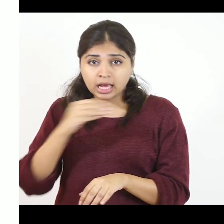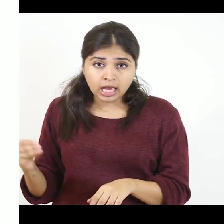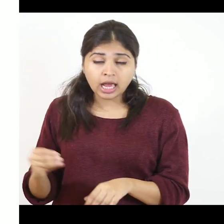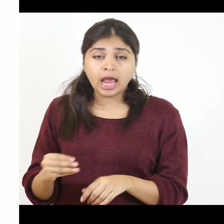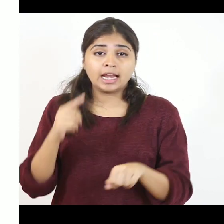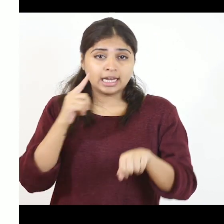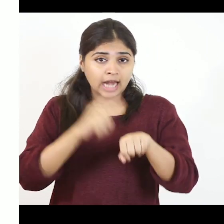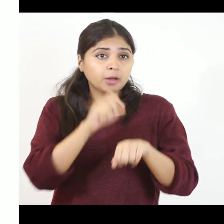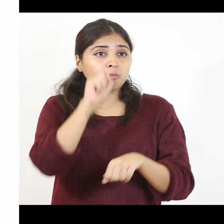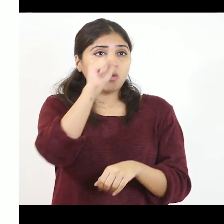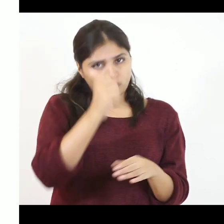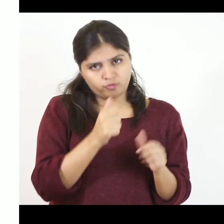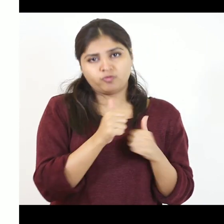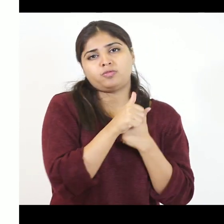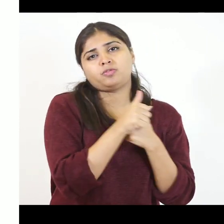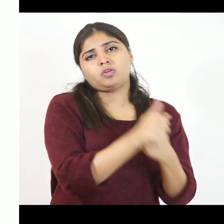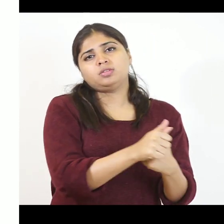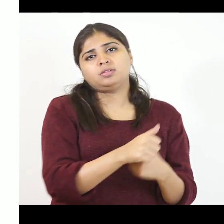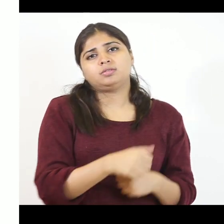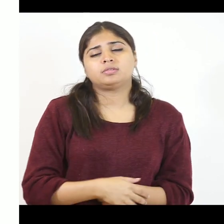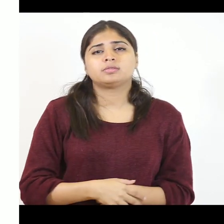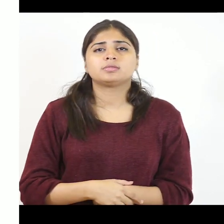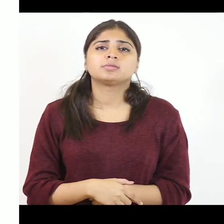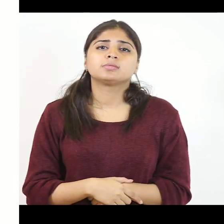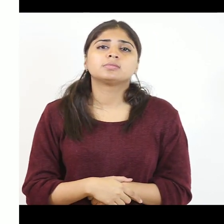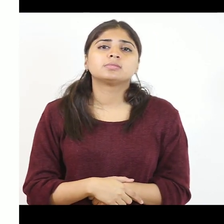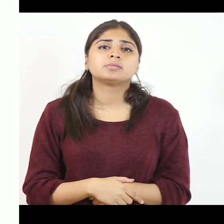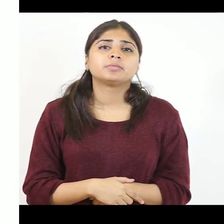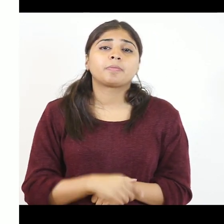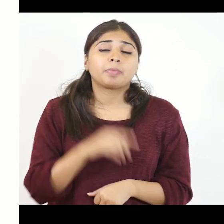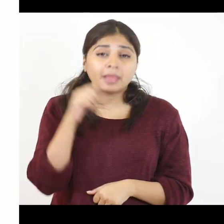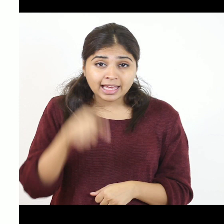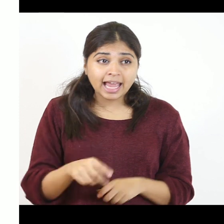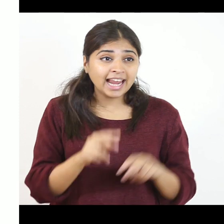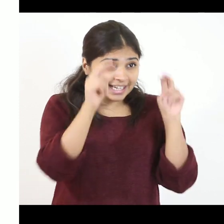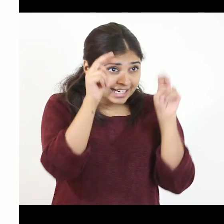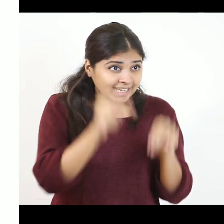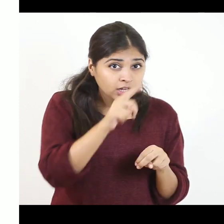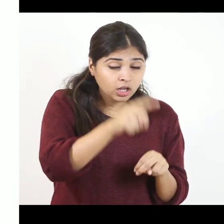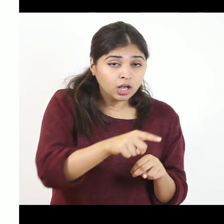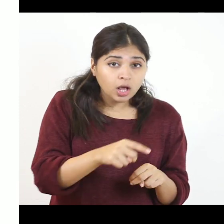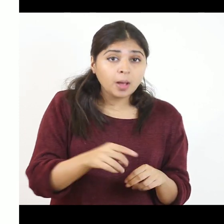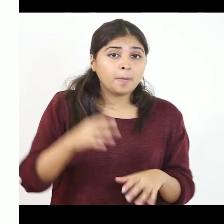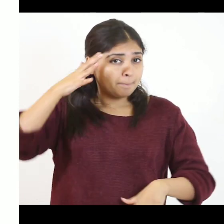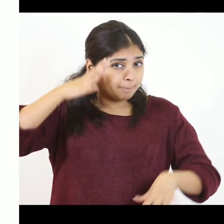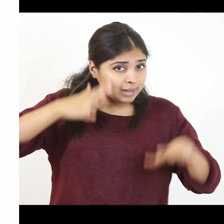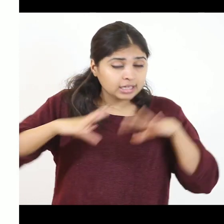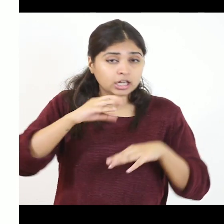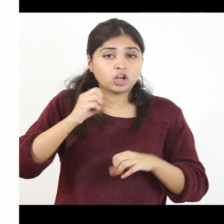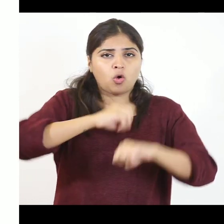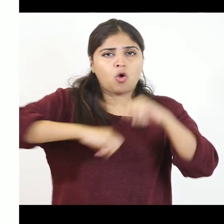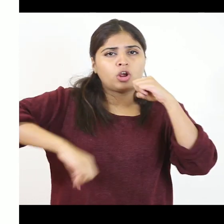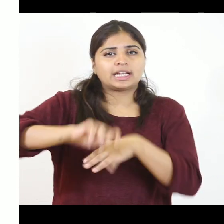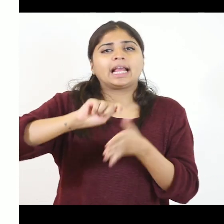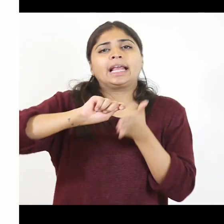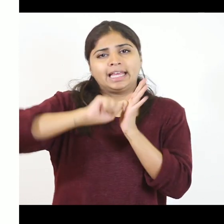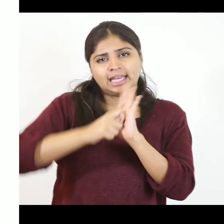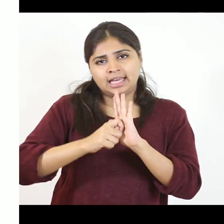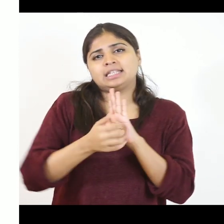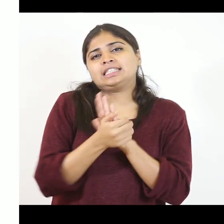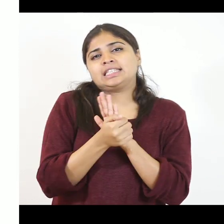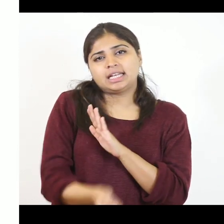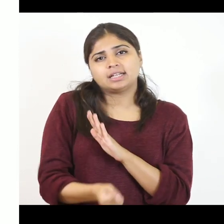and adheres to the time limit. To meet these requirements, planning and organizing is a key skill.